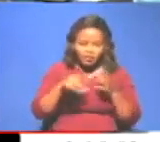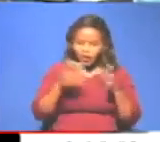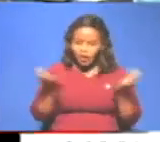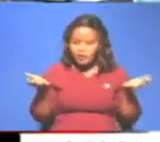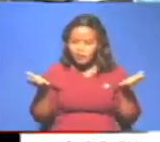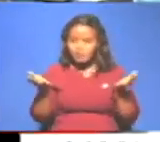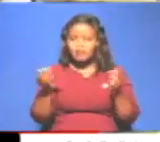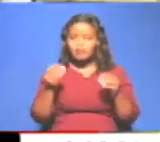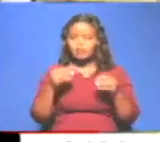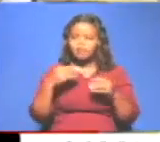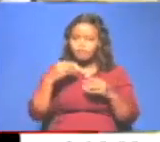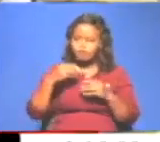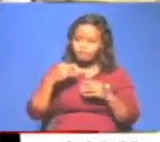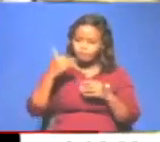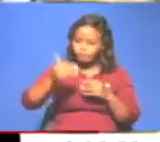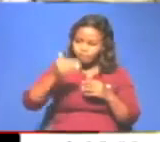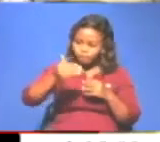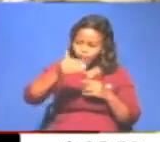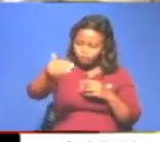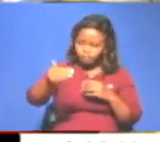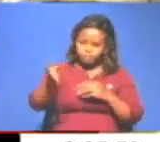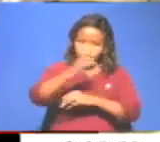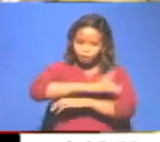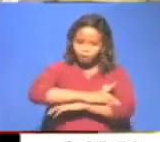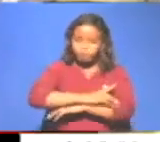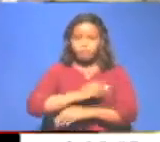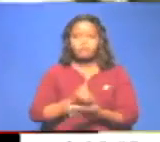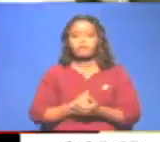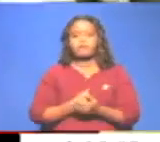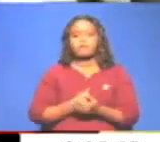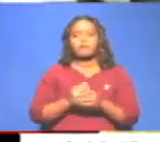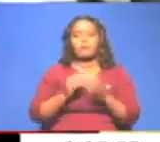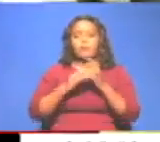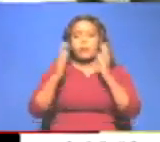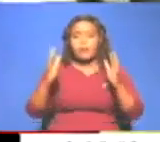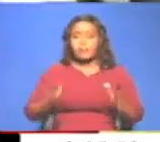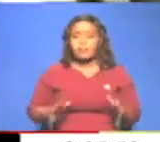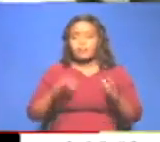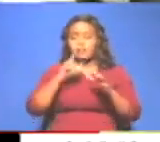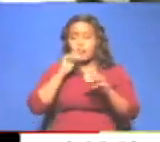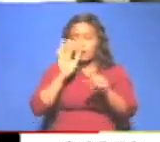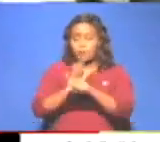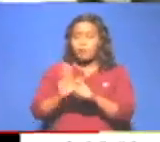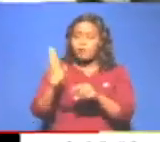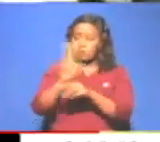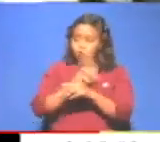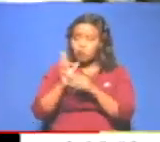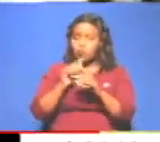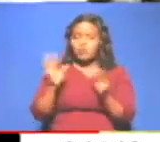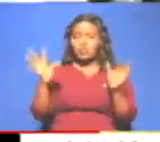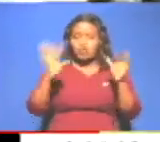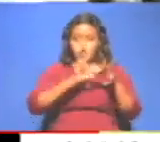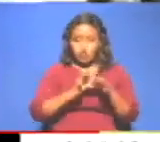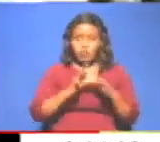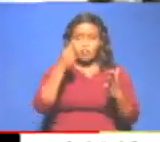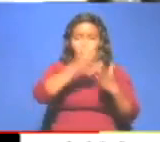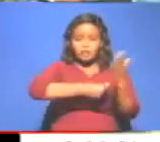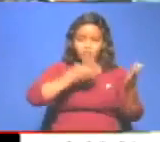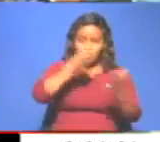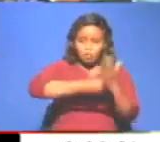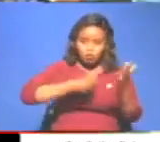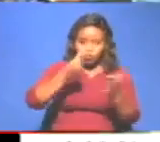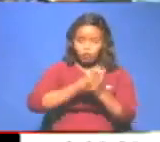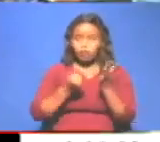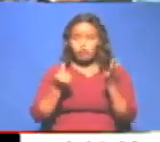in the coming days. Legislators in the formation promising to use the newfound unity to champion for pro-people